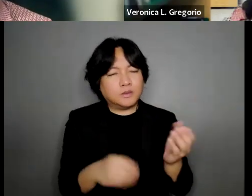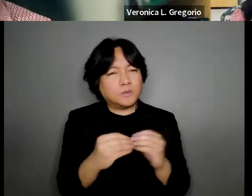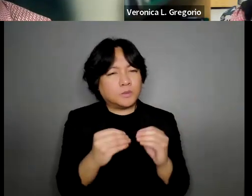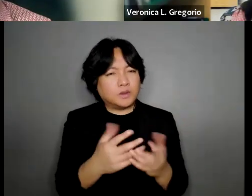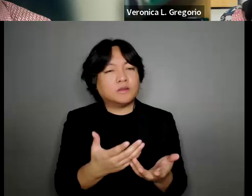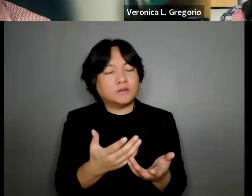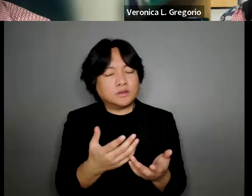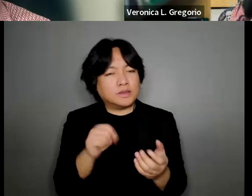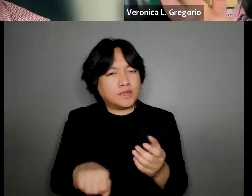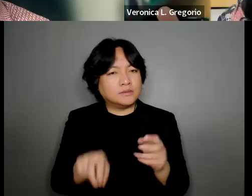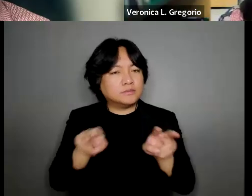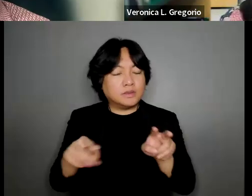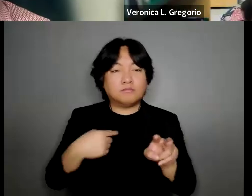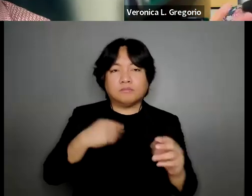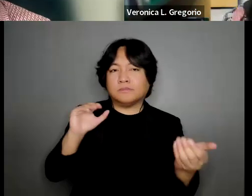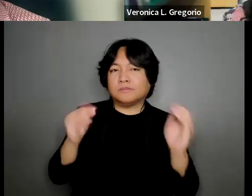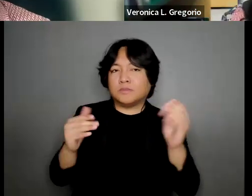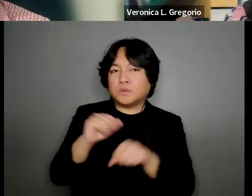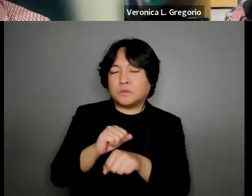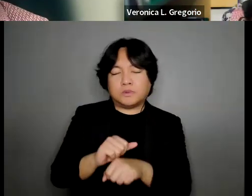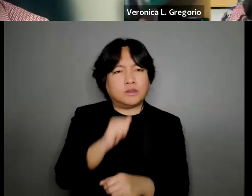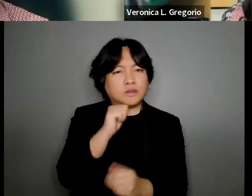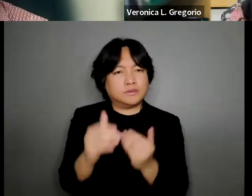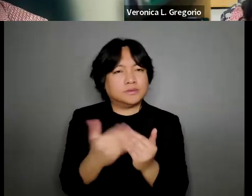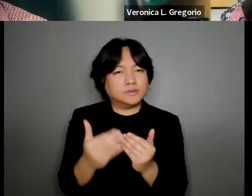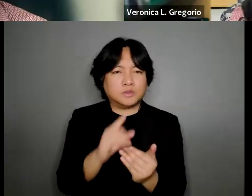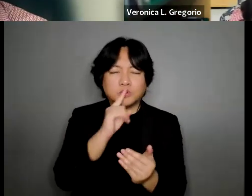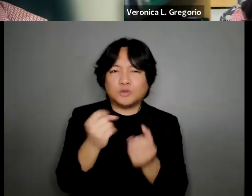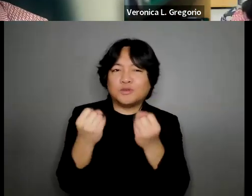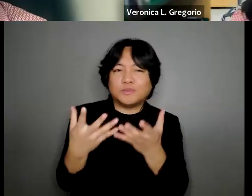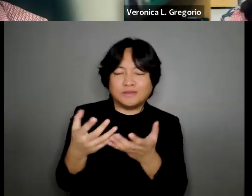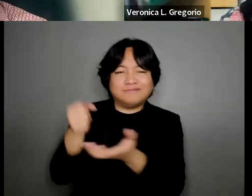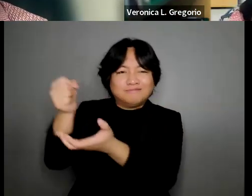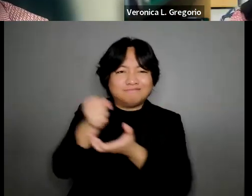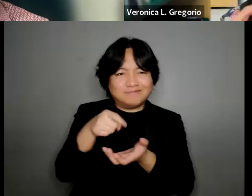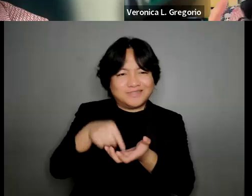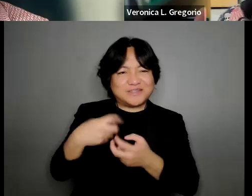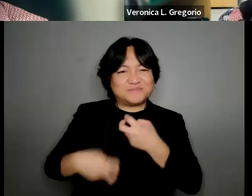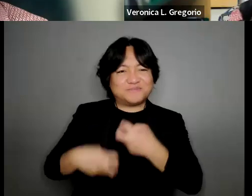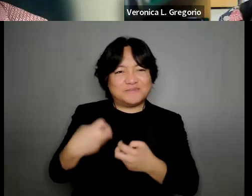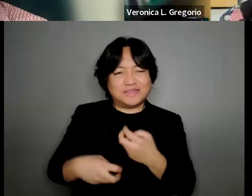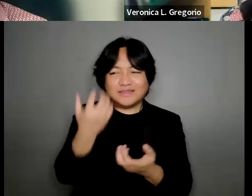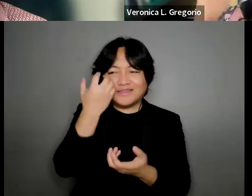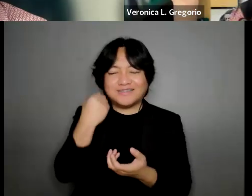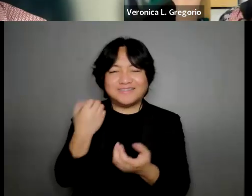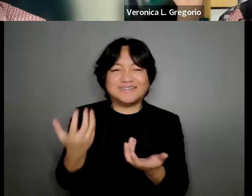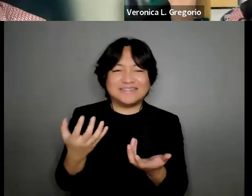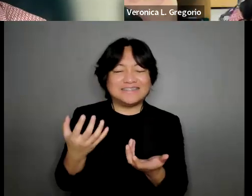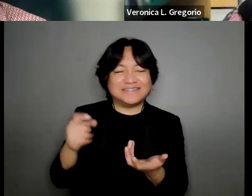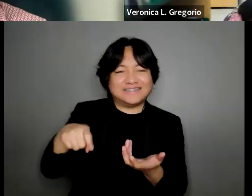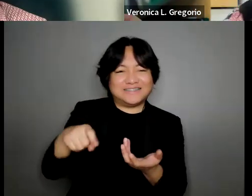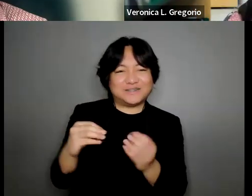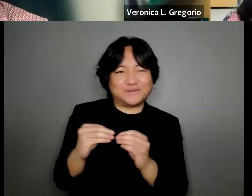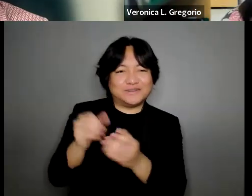yeah, I do comparative work, but it's not easy. Yeah, there's a lot of funding issues again with that. And of course, I